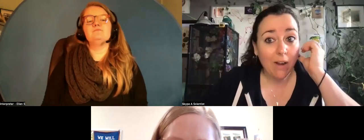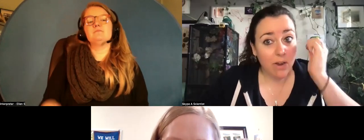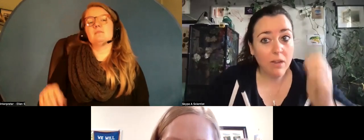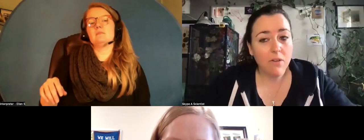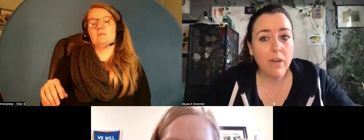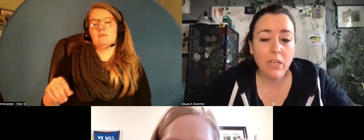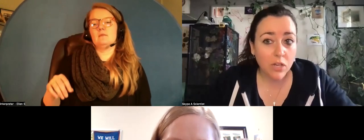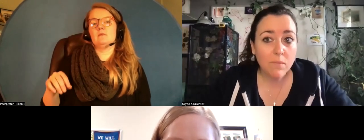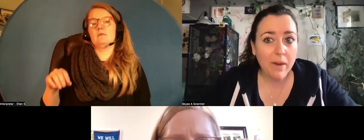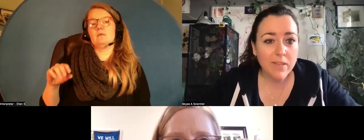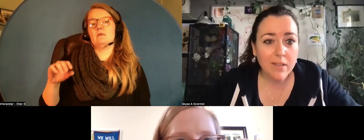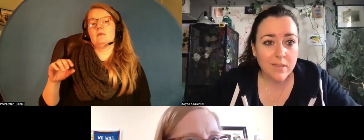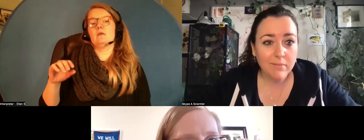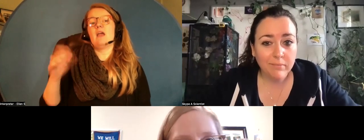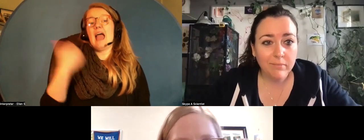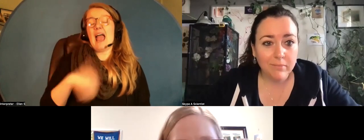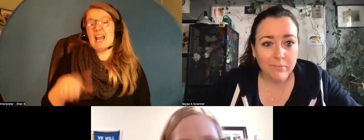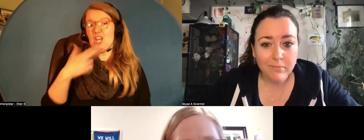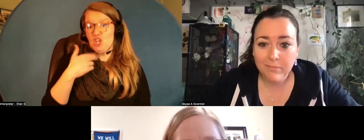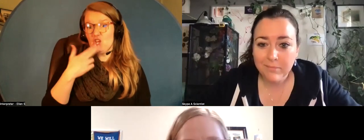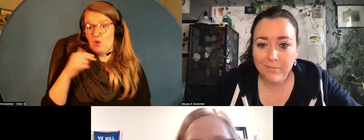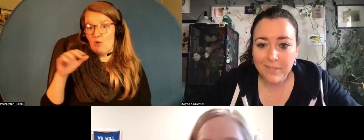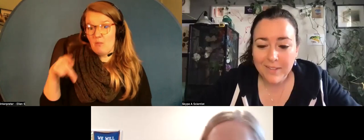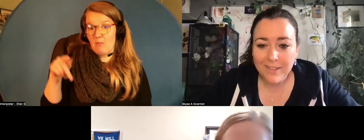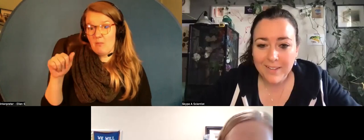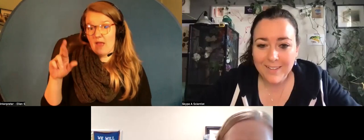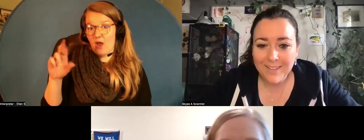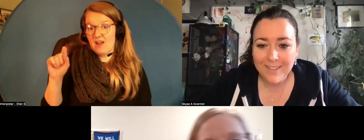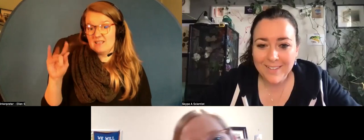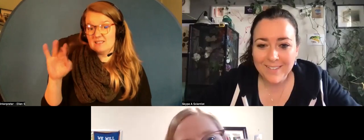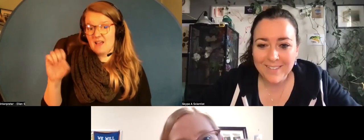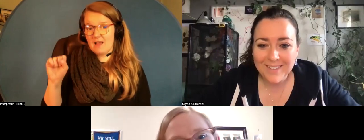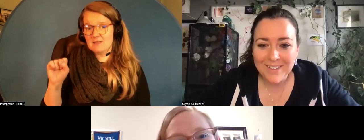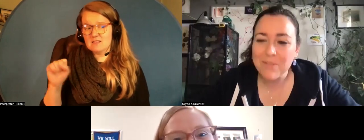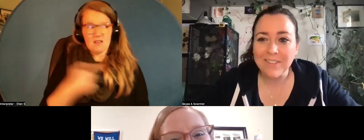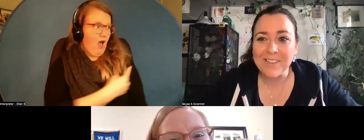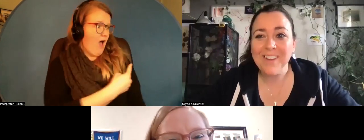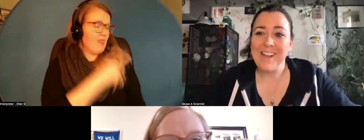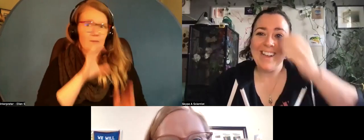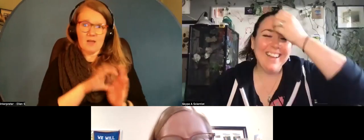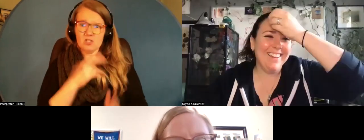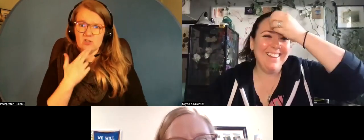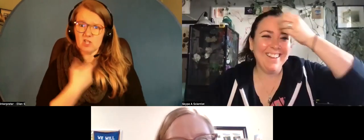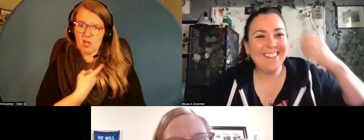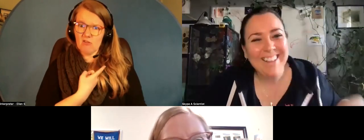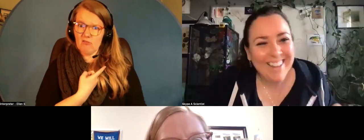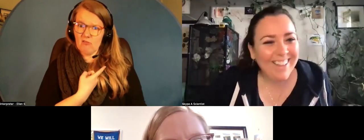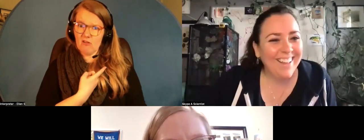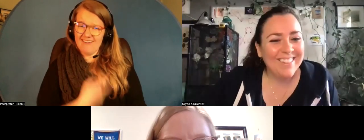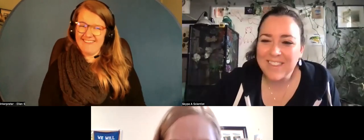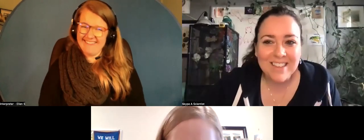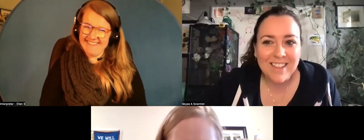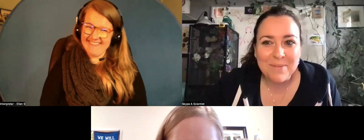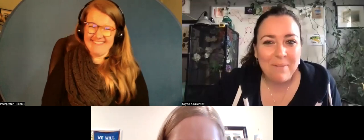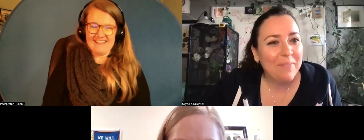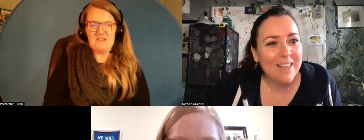look scary? Are there any cute parasites? I mean, isn't that cute? I think they're cute. You think they're cute?